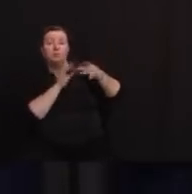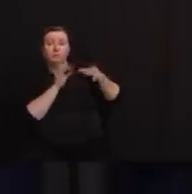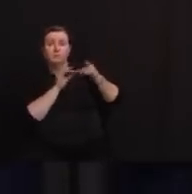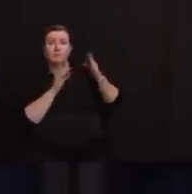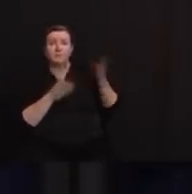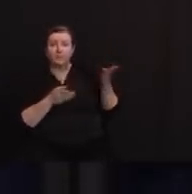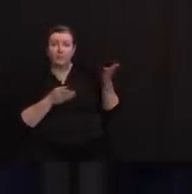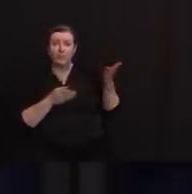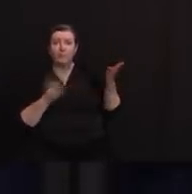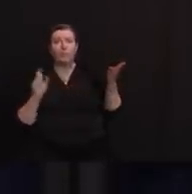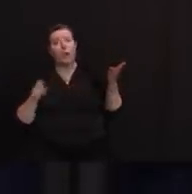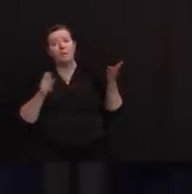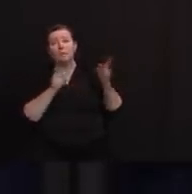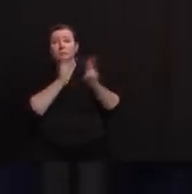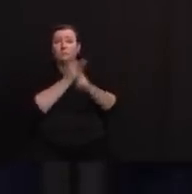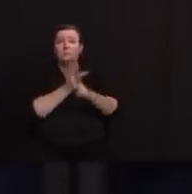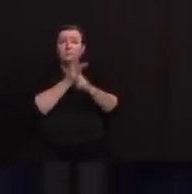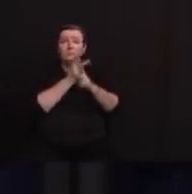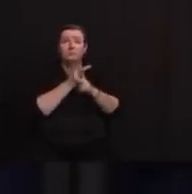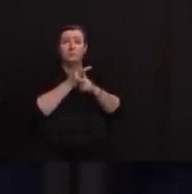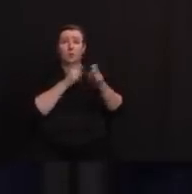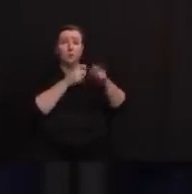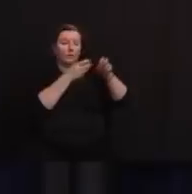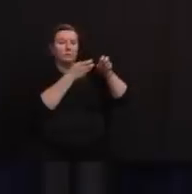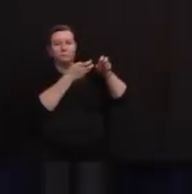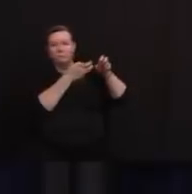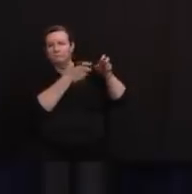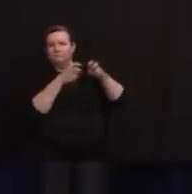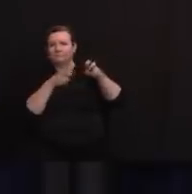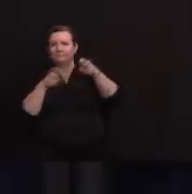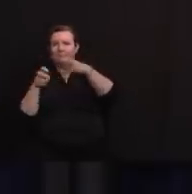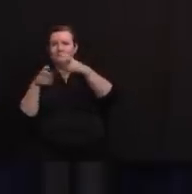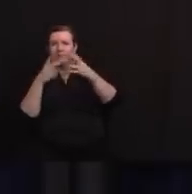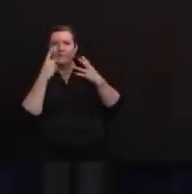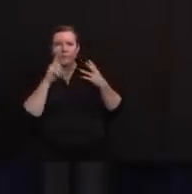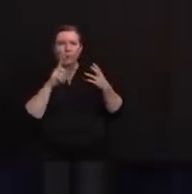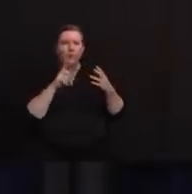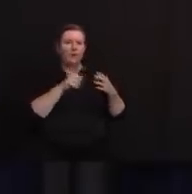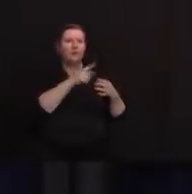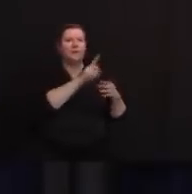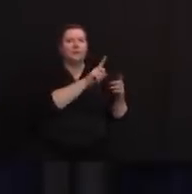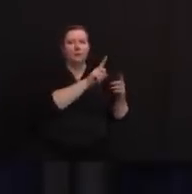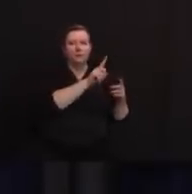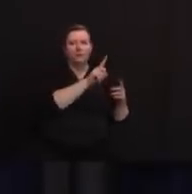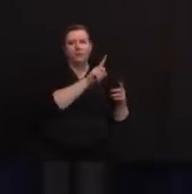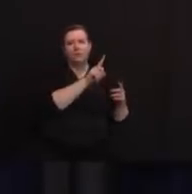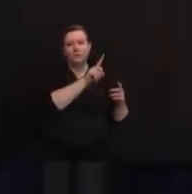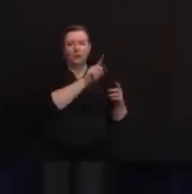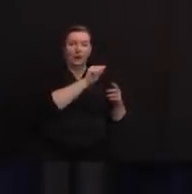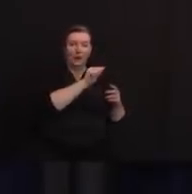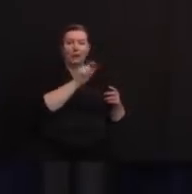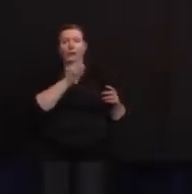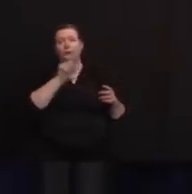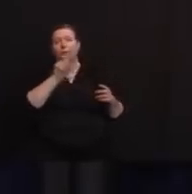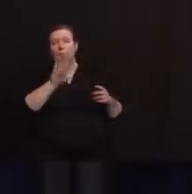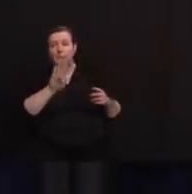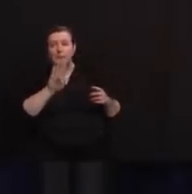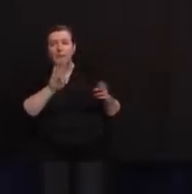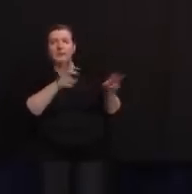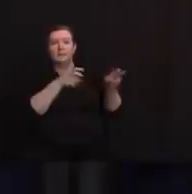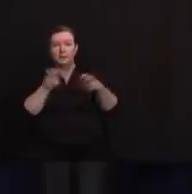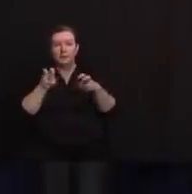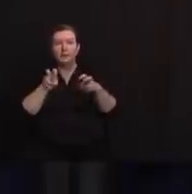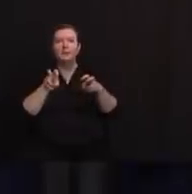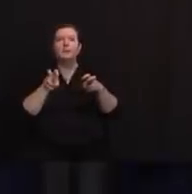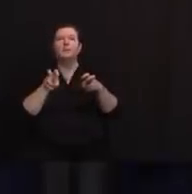to ensure expeditious transition from one phase to the next, for example, from phase 1A to 1B to